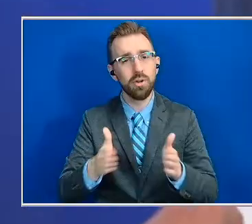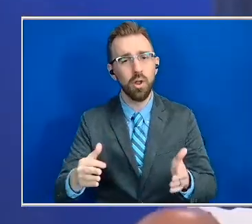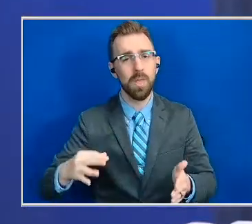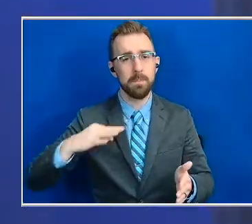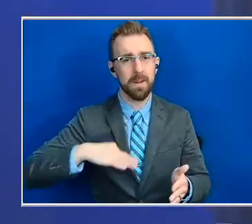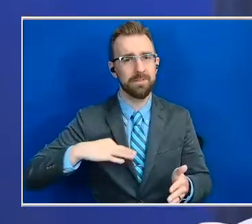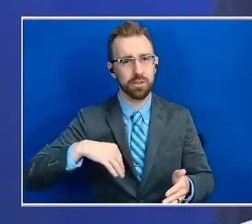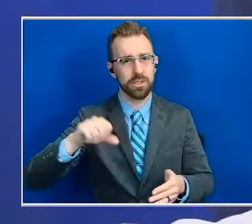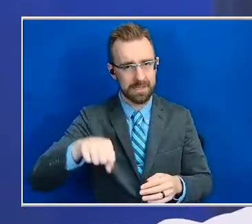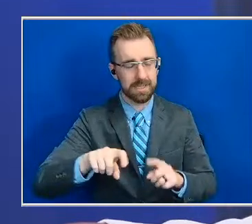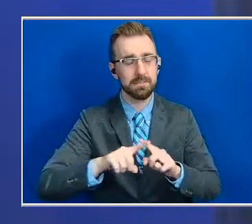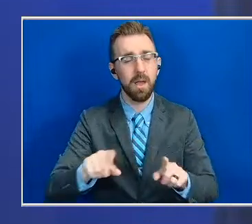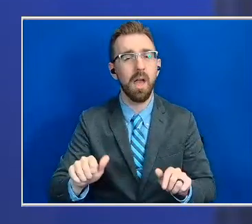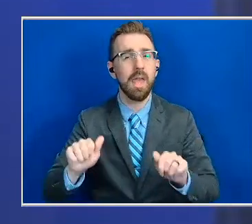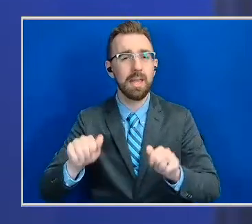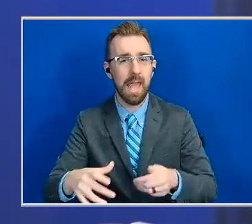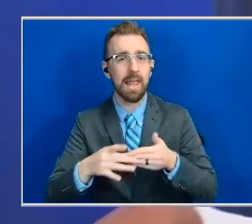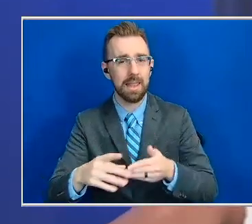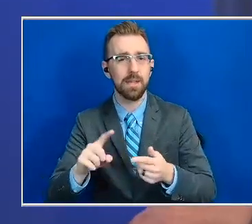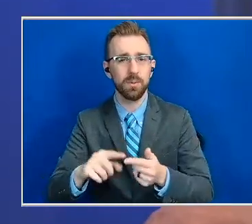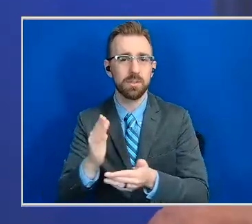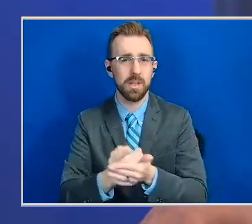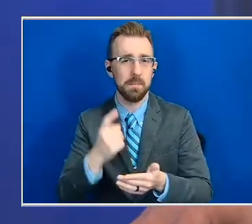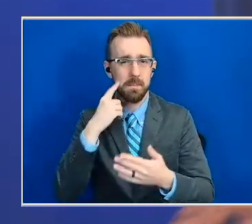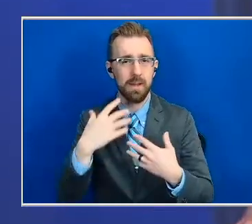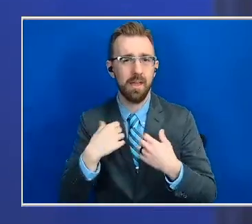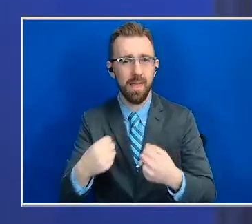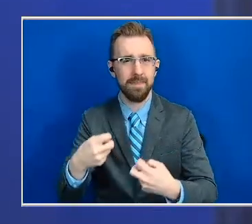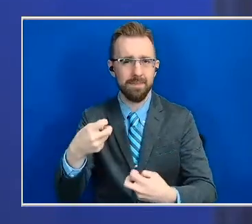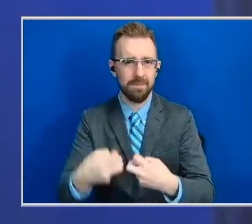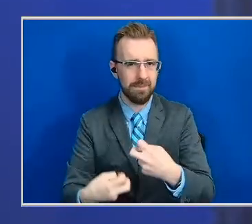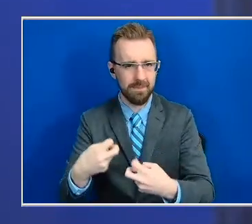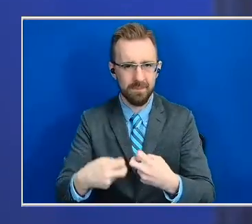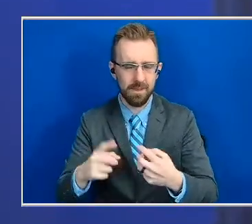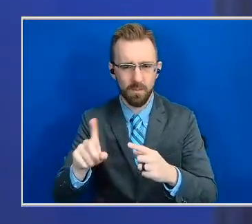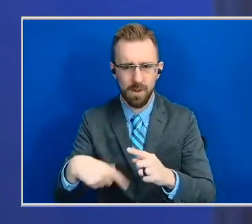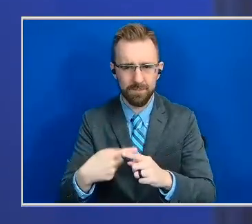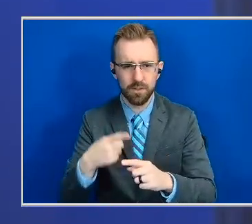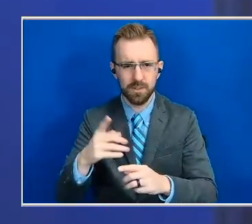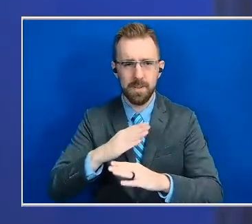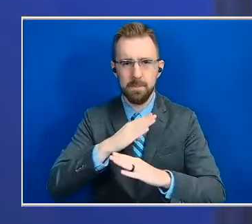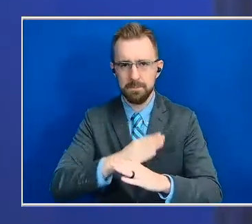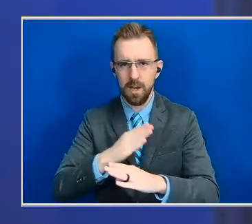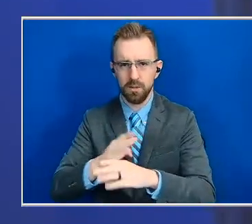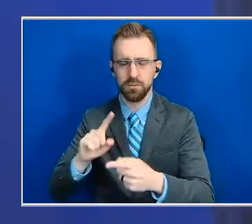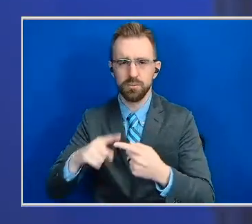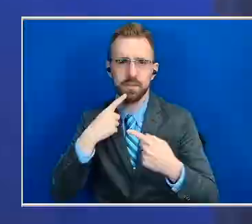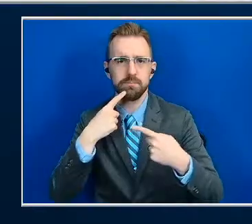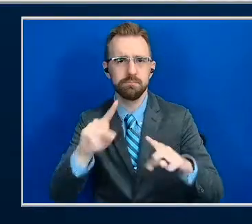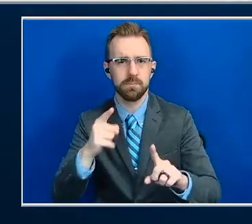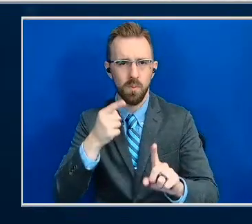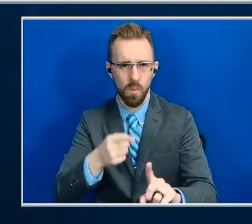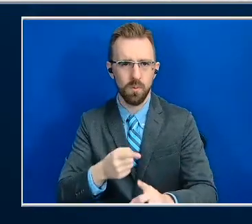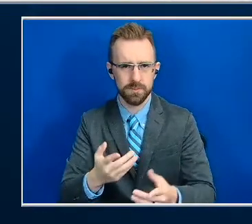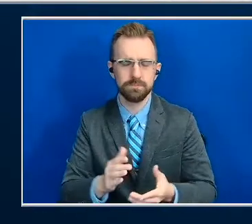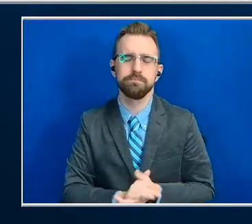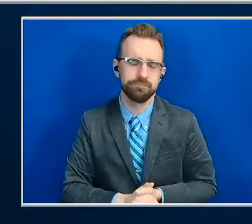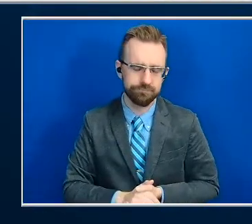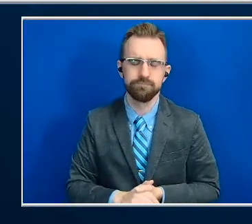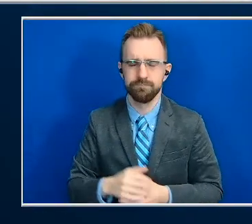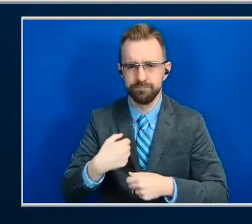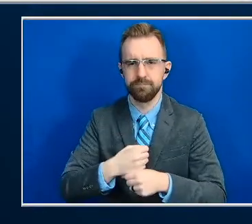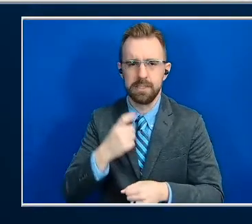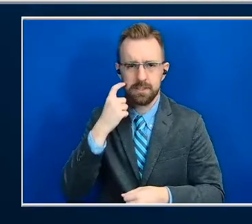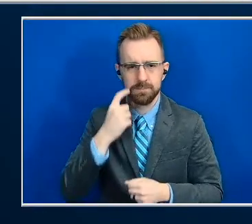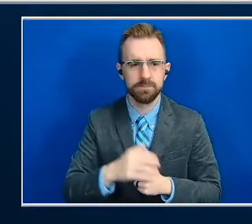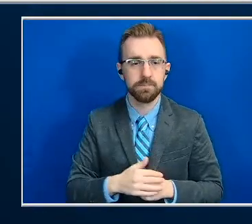can lead to some mental health issues when there are barriers to achieving their goals. Yeah, you bet. We have a comment